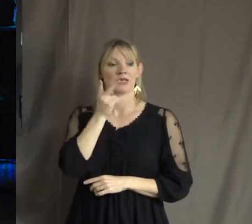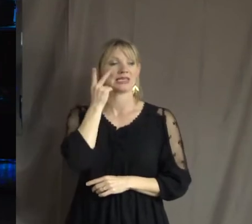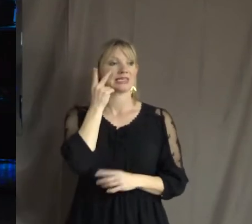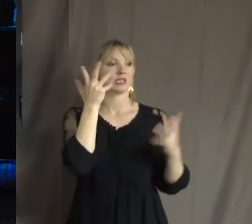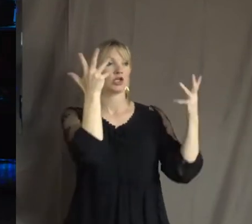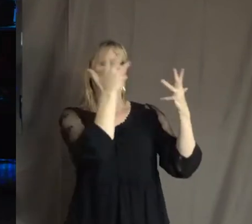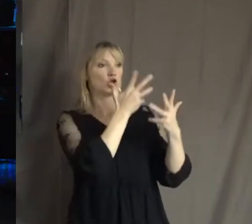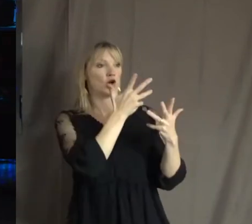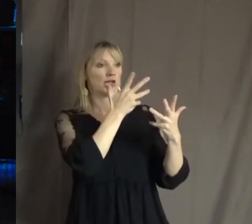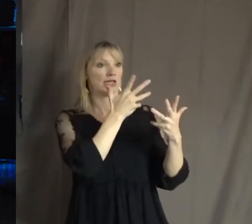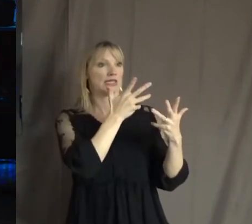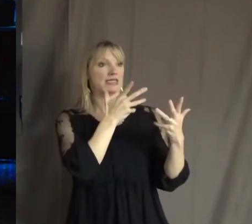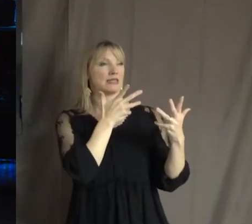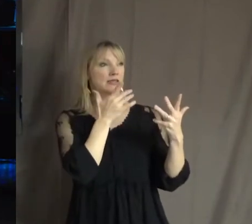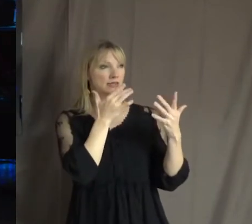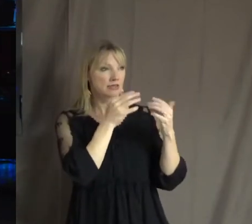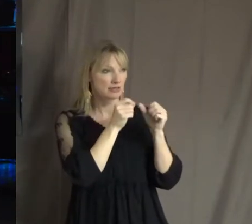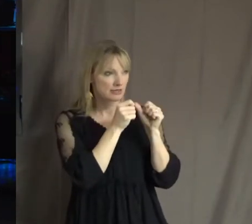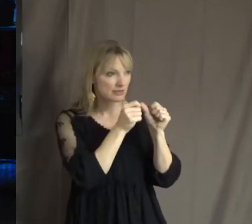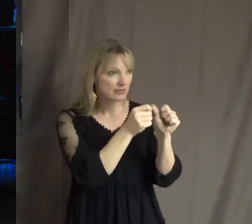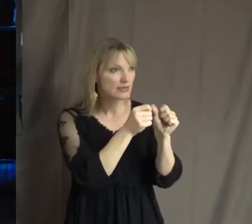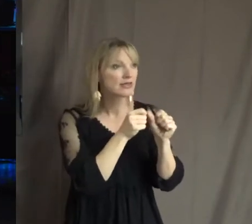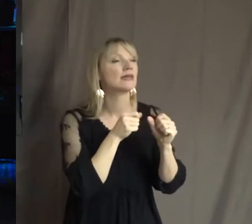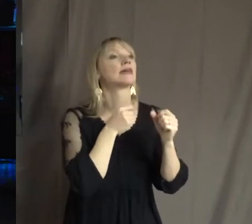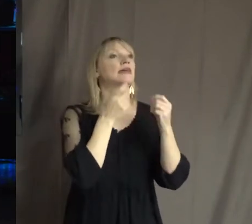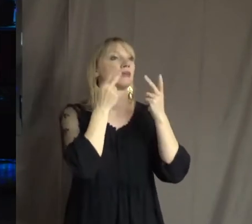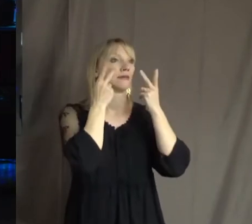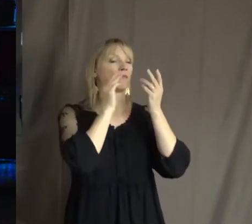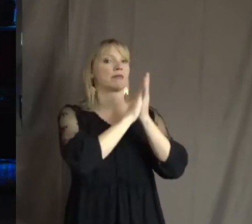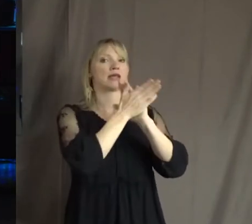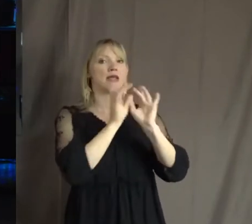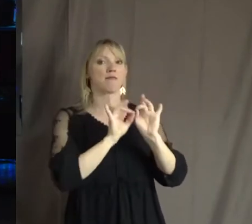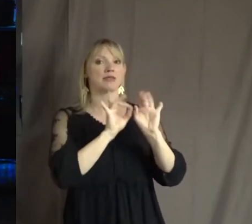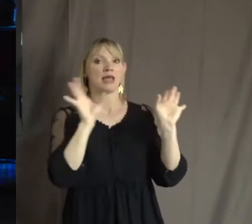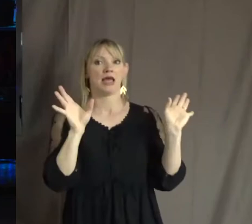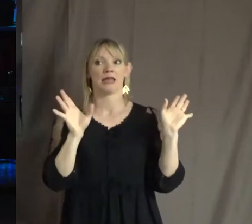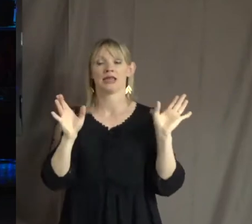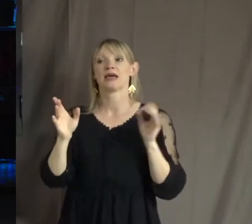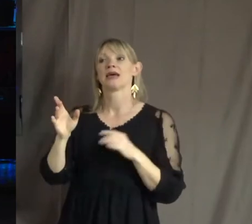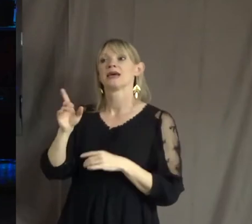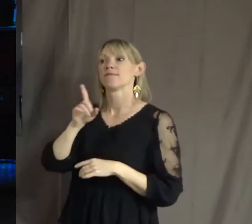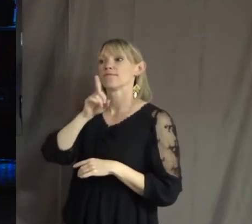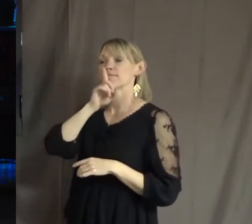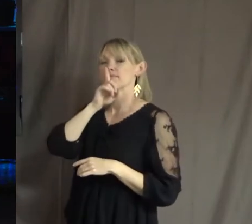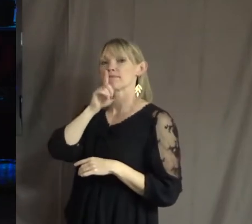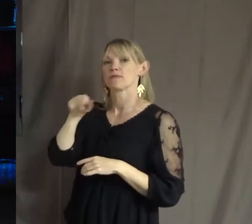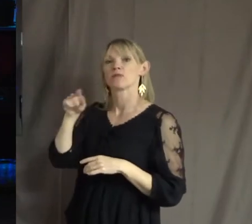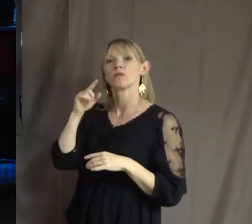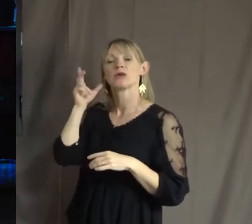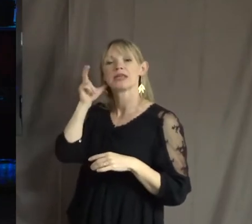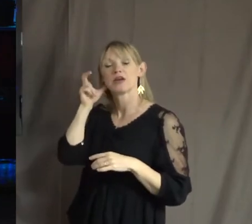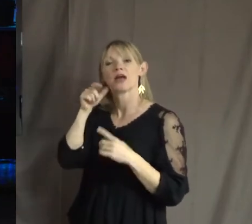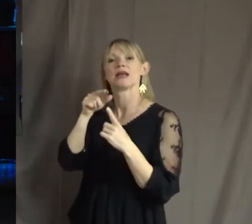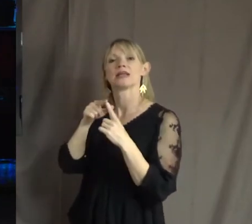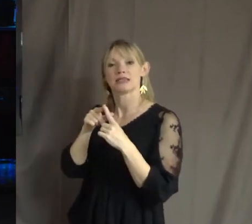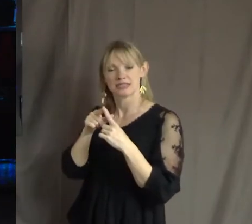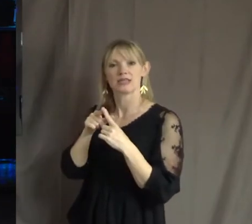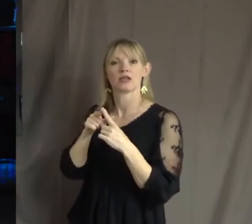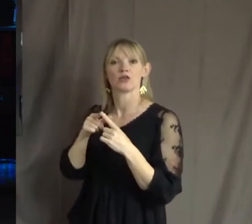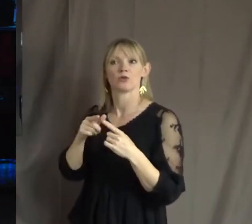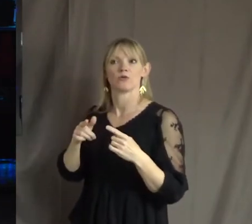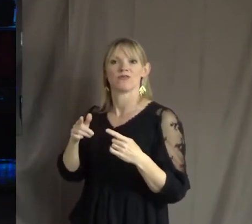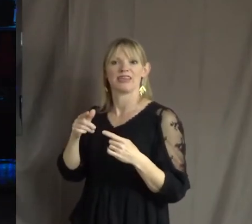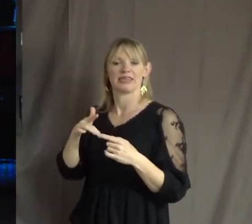it becomes light, and you will listen to the silence until you hear it speak, and you die until you